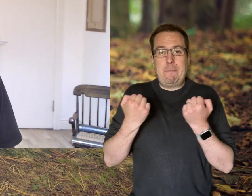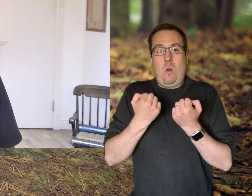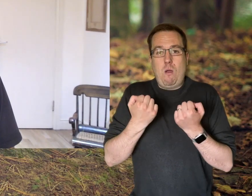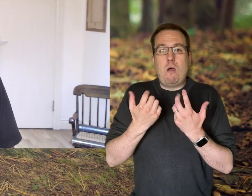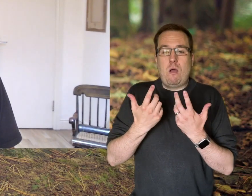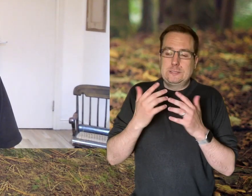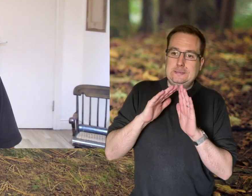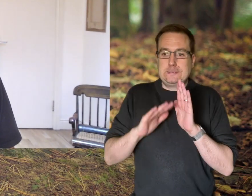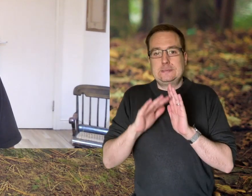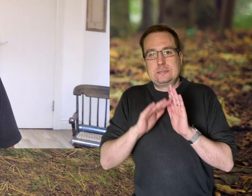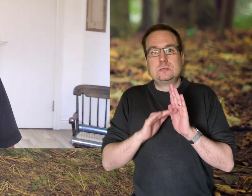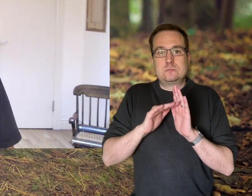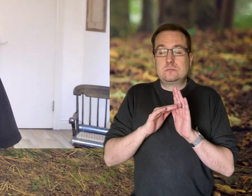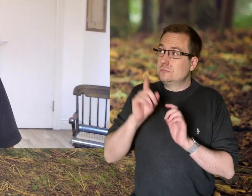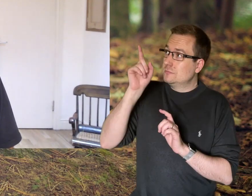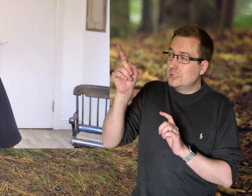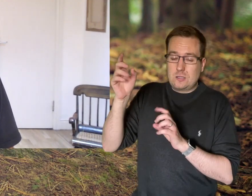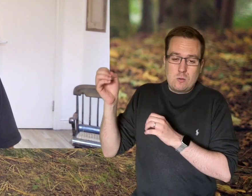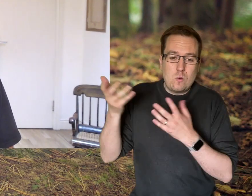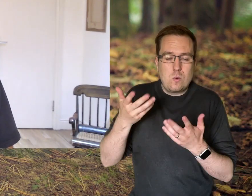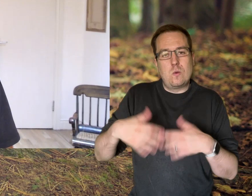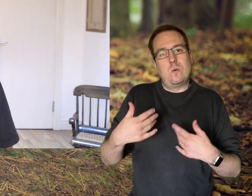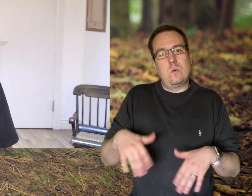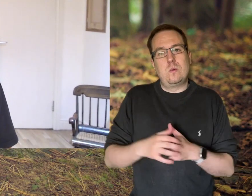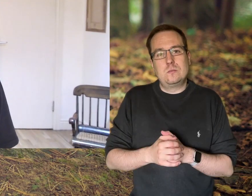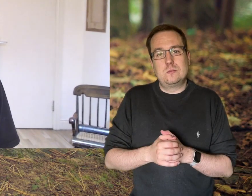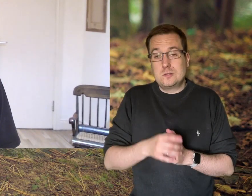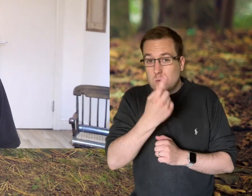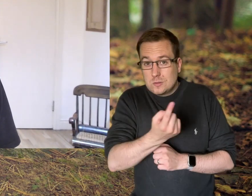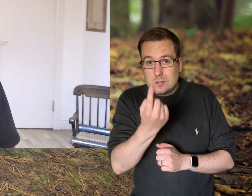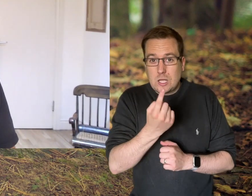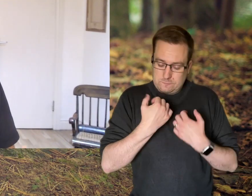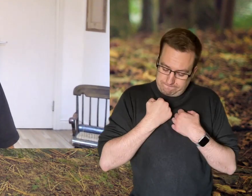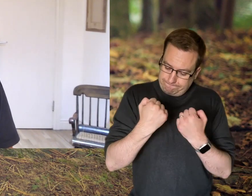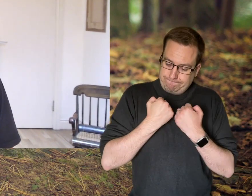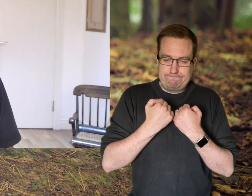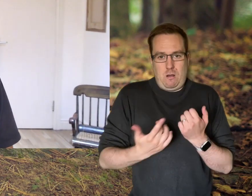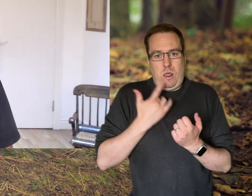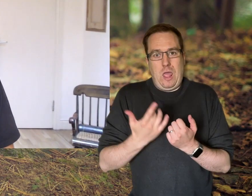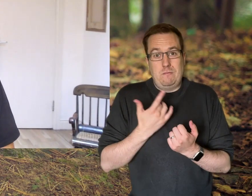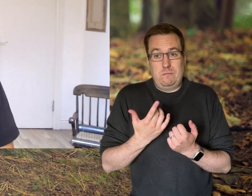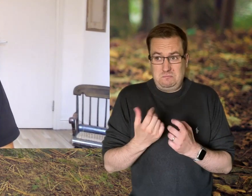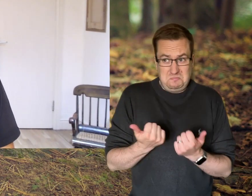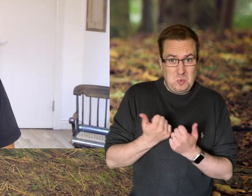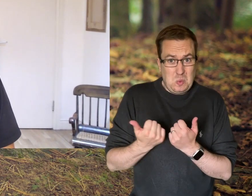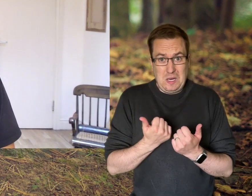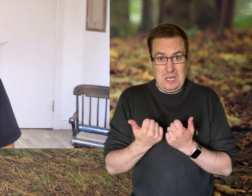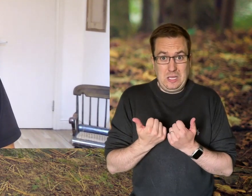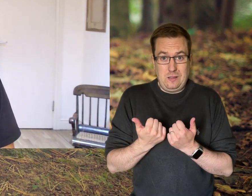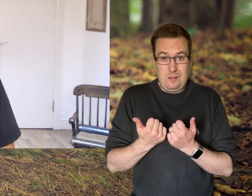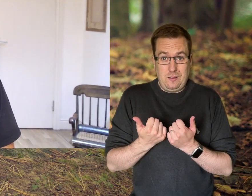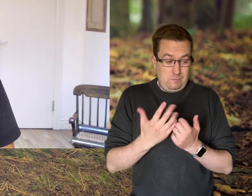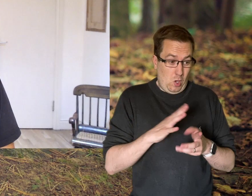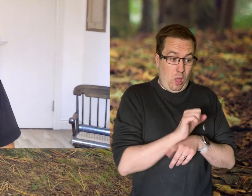to the heart of marriage. And in view of that, when you look at your own life, how are you doing with being